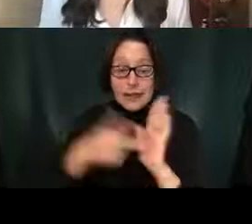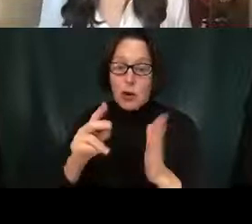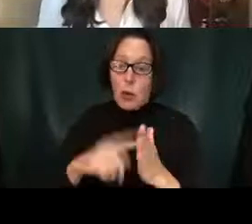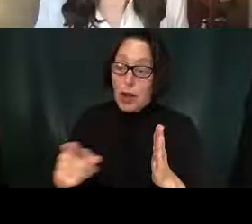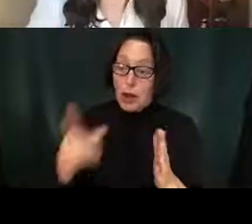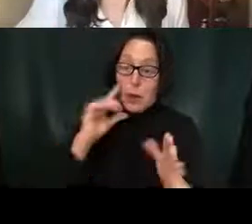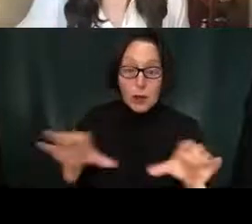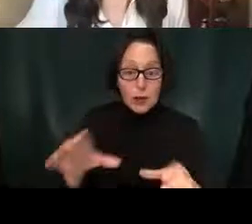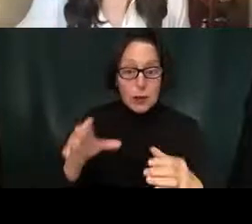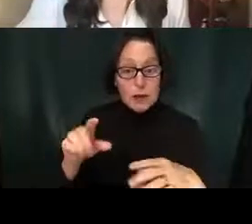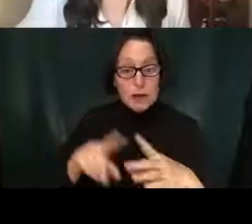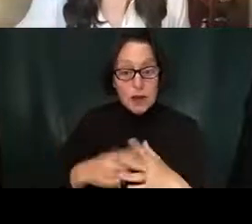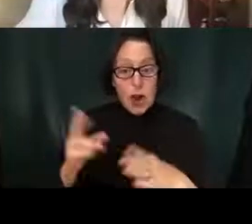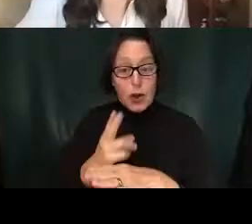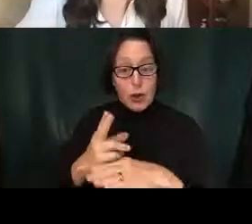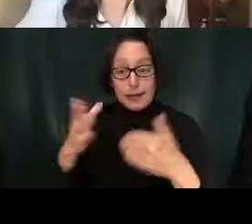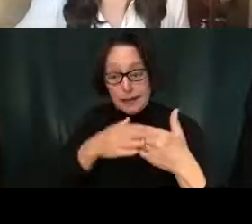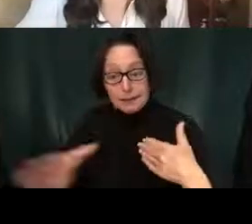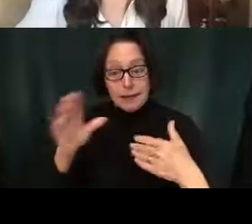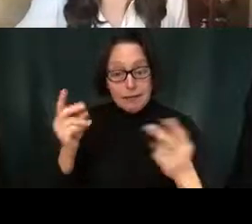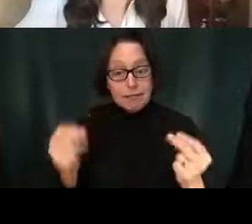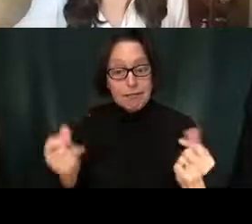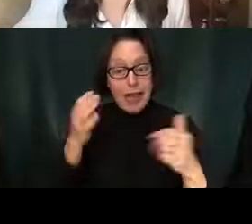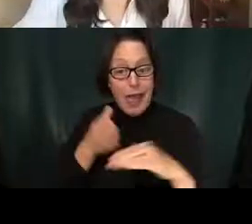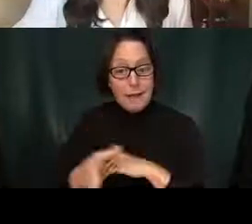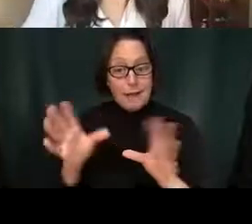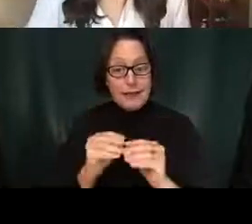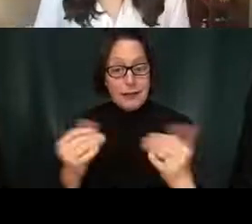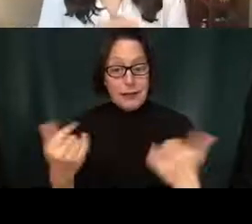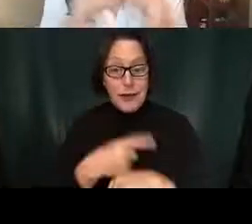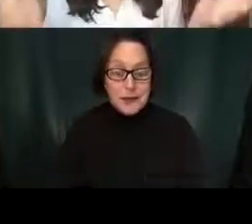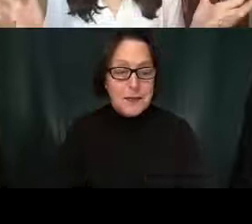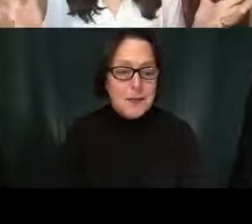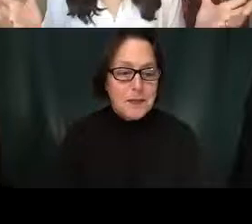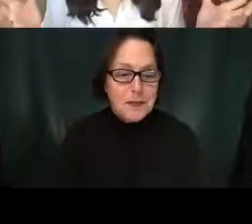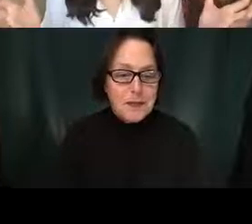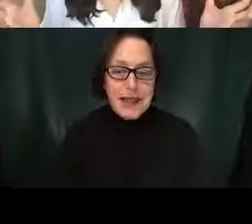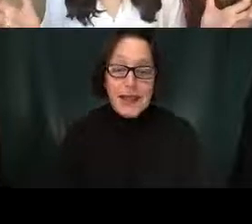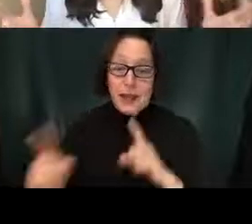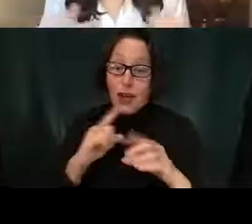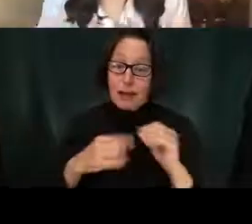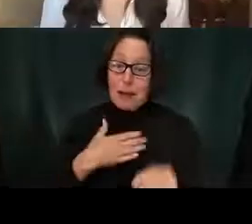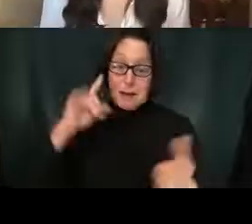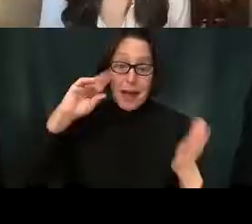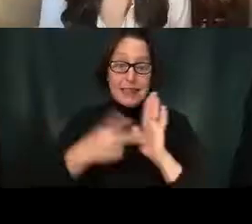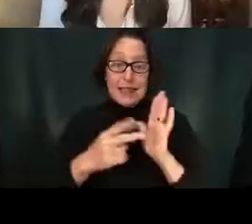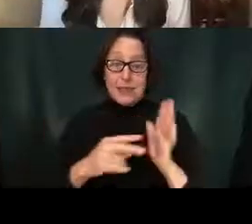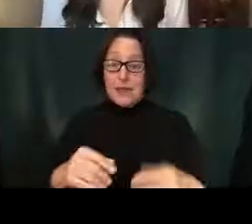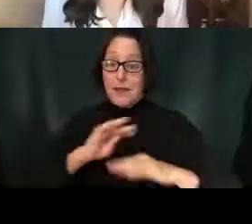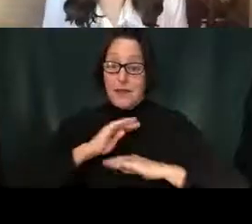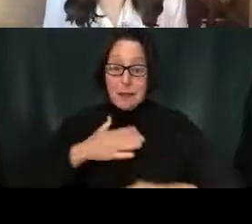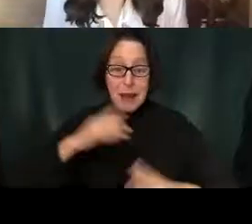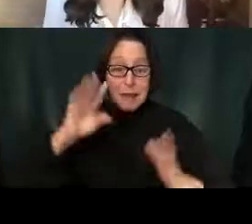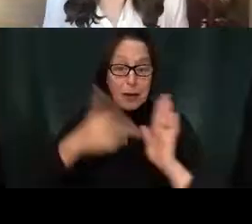practicing immediately after we follow this session today. So talking about my intention to fulfill my purpose,